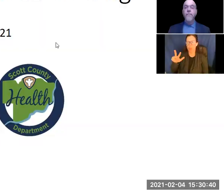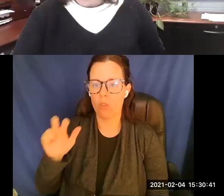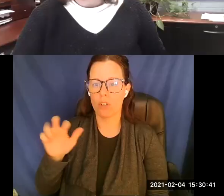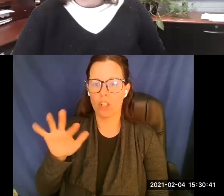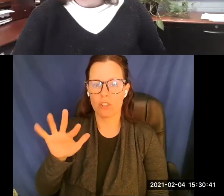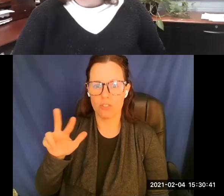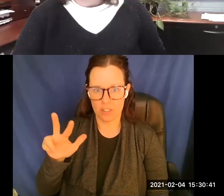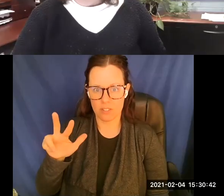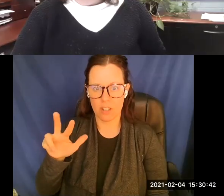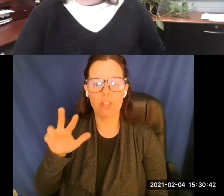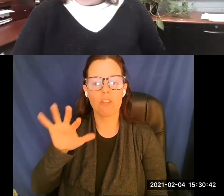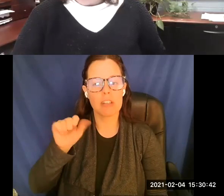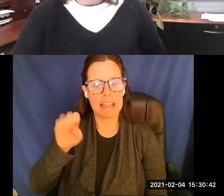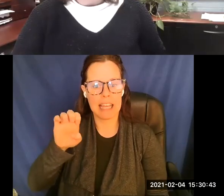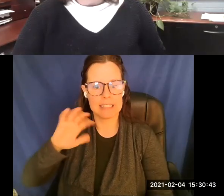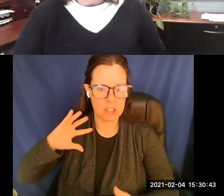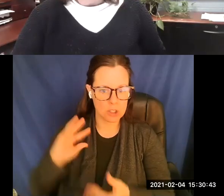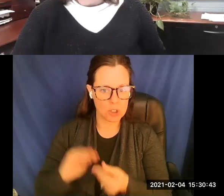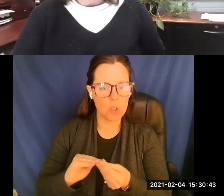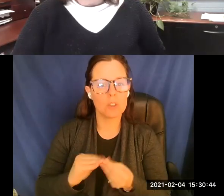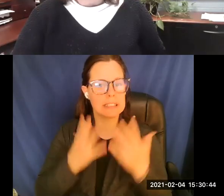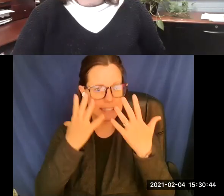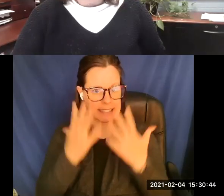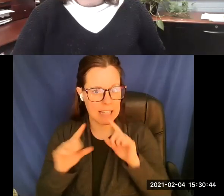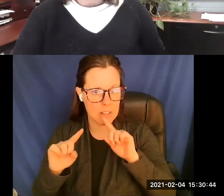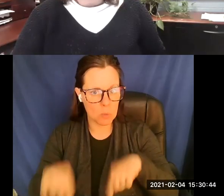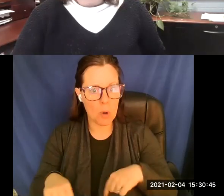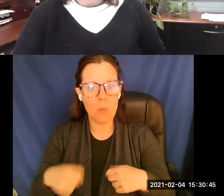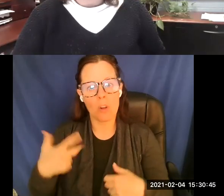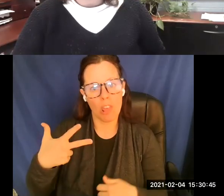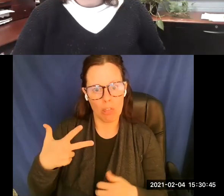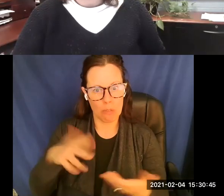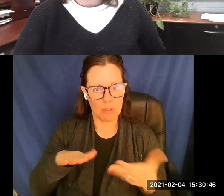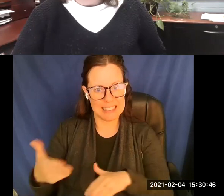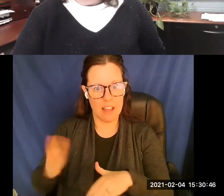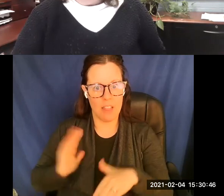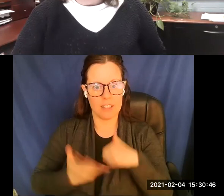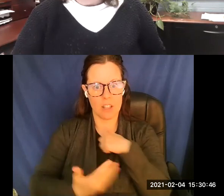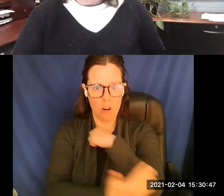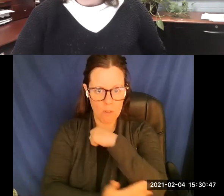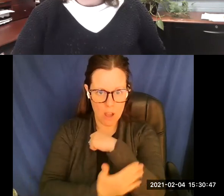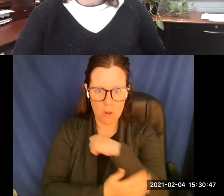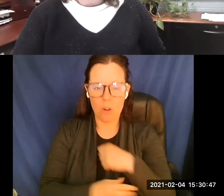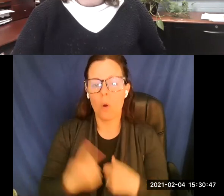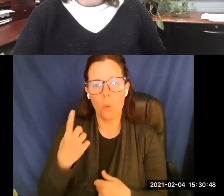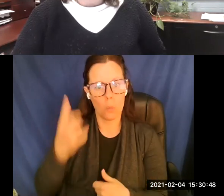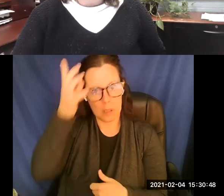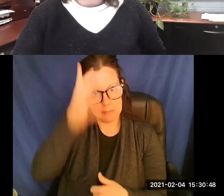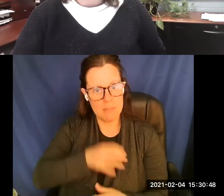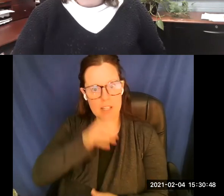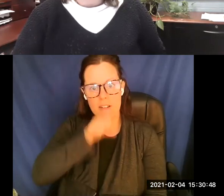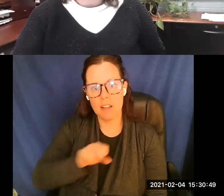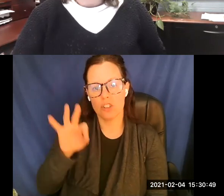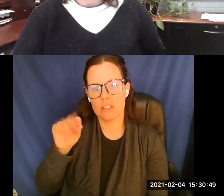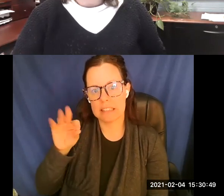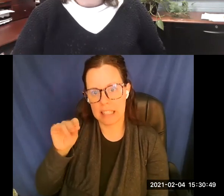12,353 cases. We sadly are reporting 3 deaths in our county. One man in his 90s who